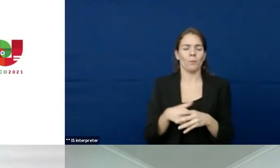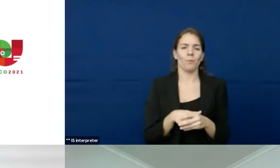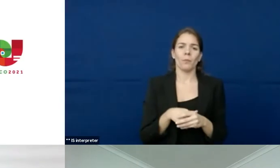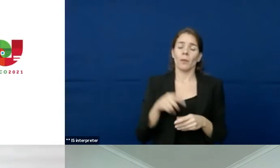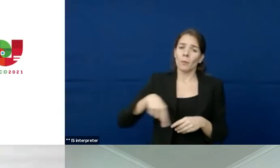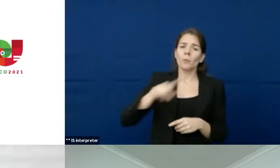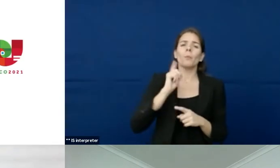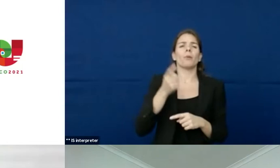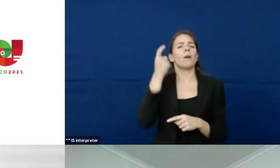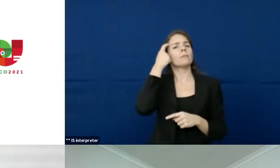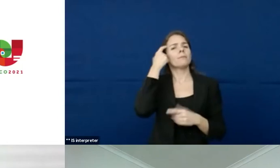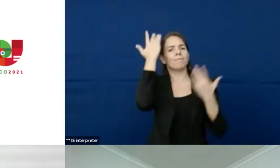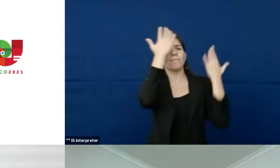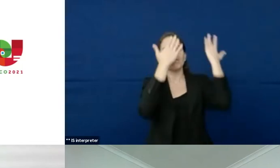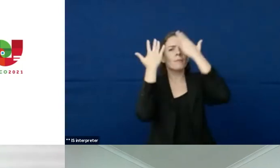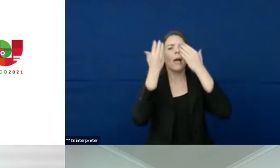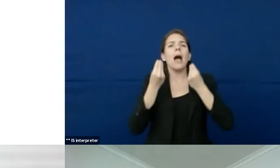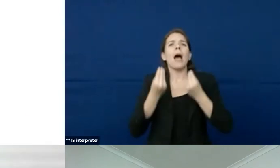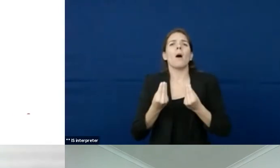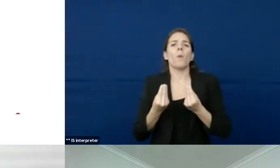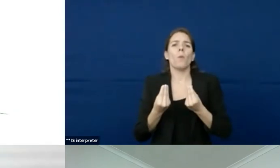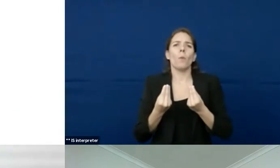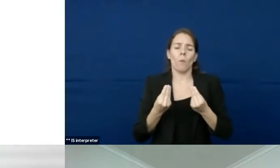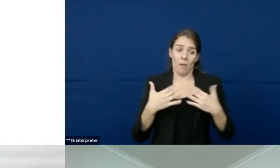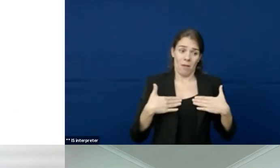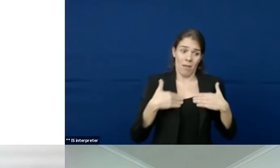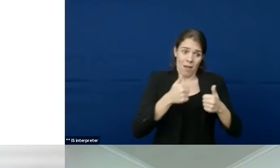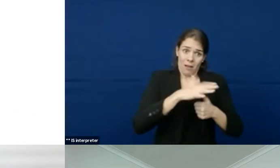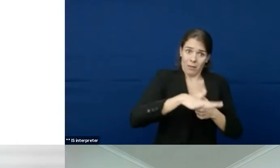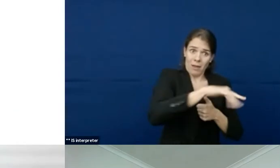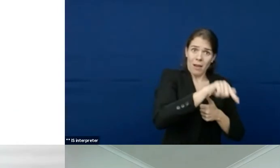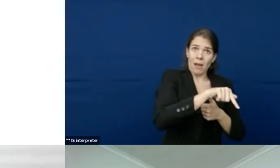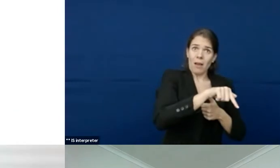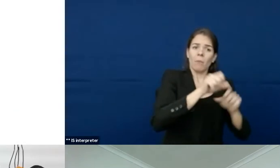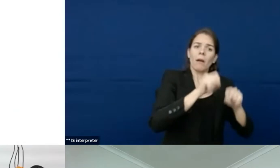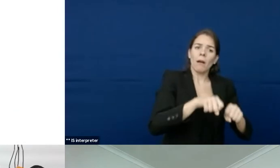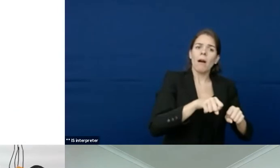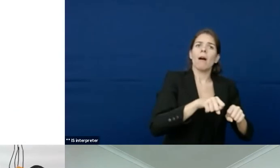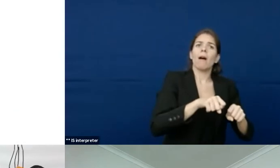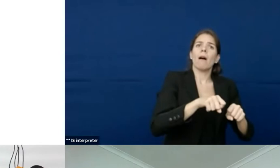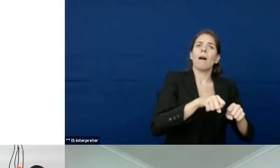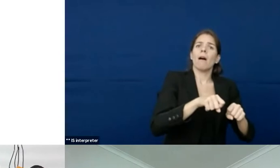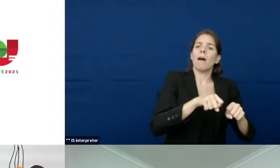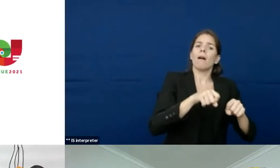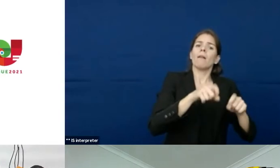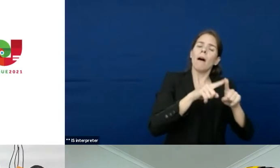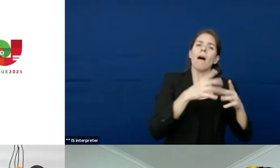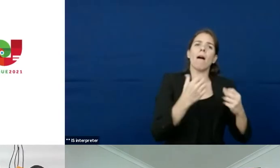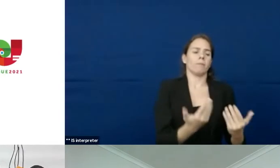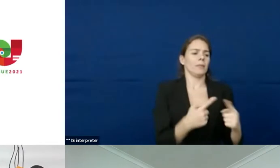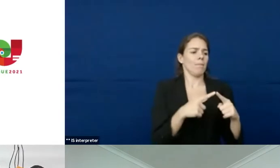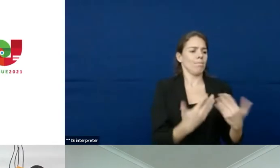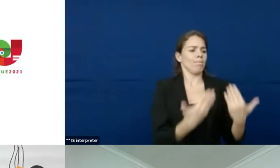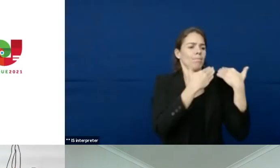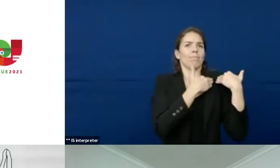193 member states of the WHO adopted as well as endorsed a global